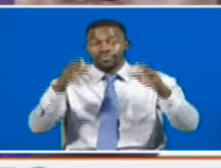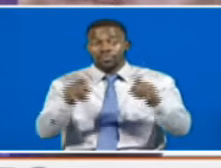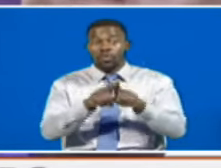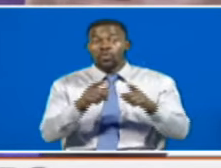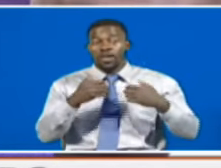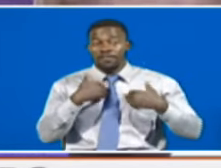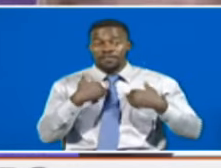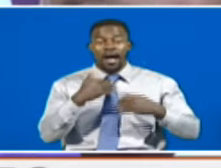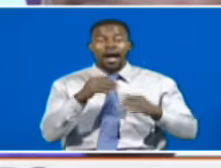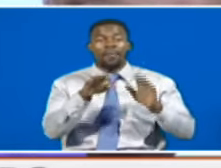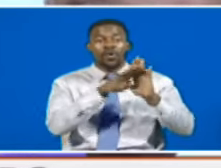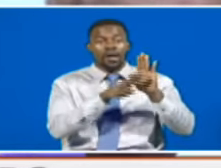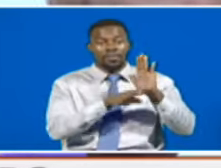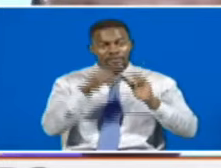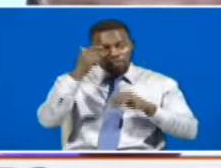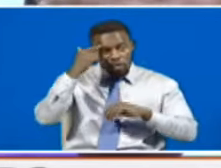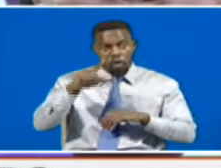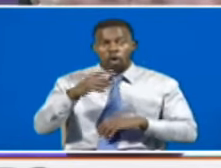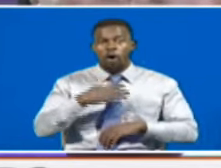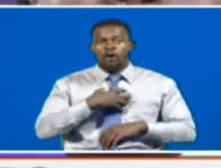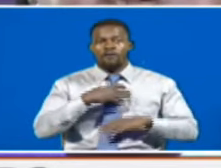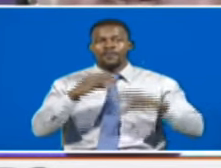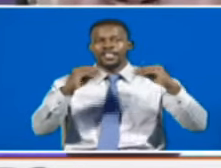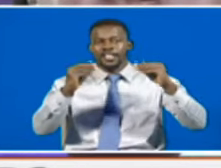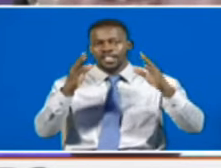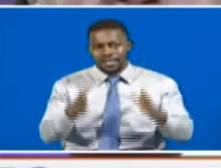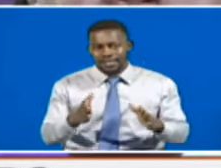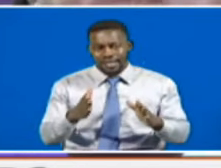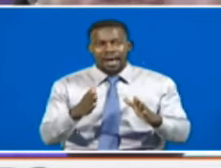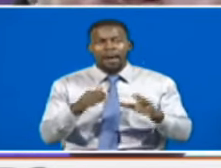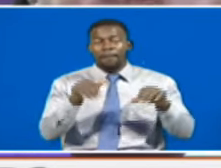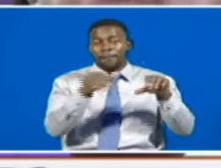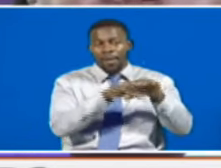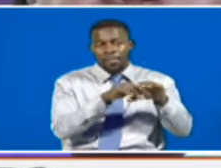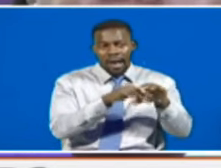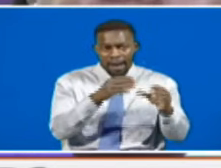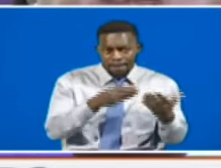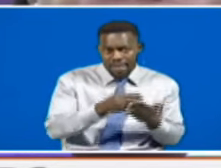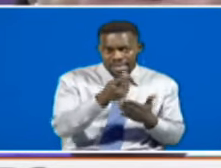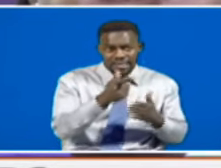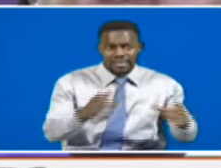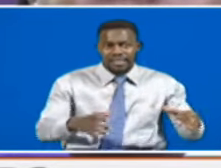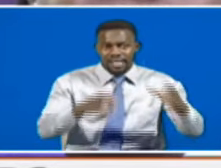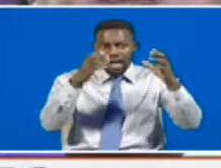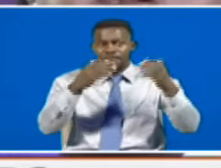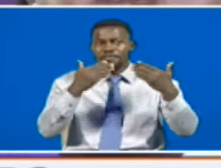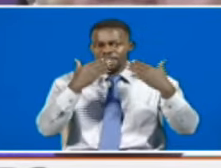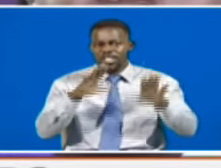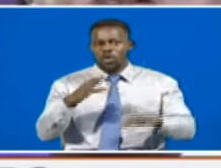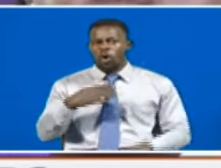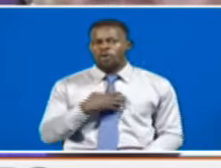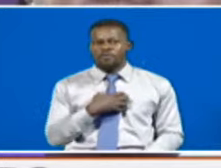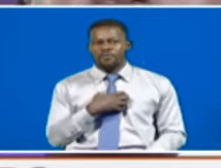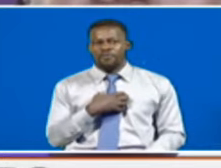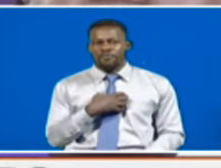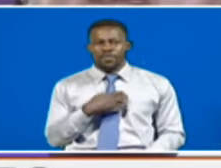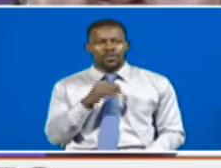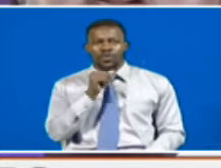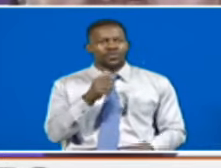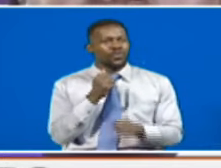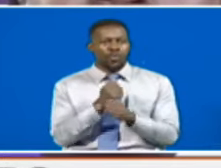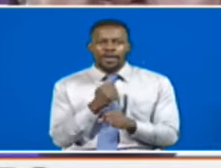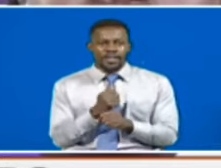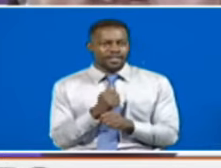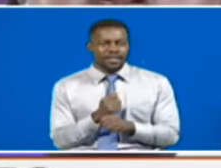And even in this compound where we stand, our member that has bought that tank is a retiree. We